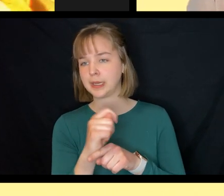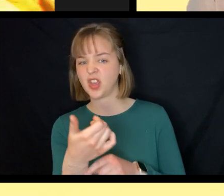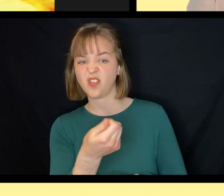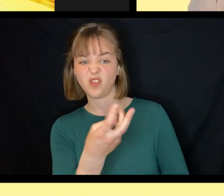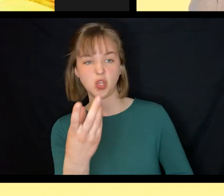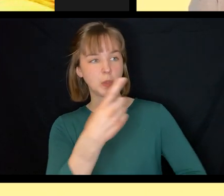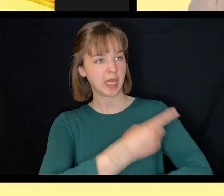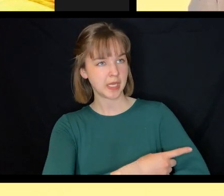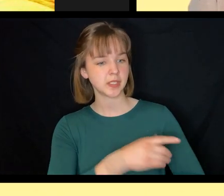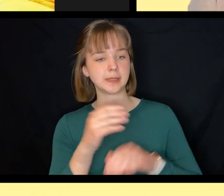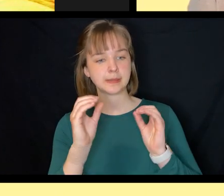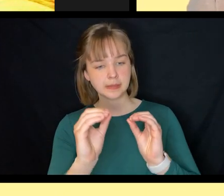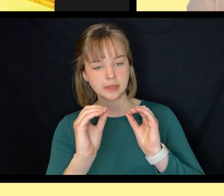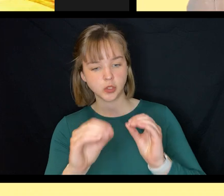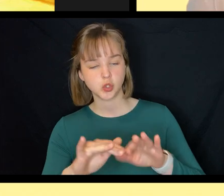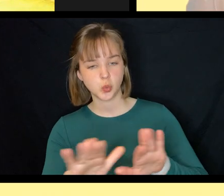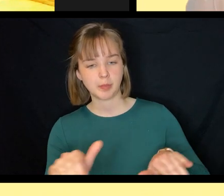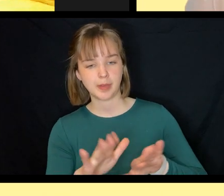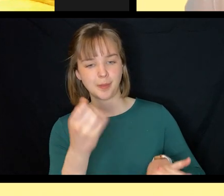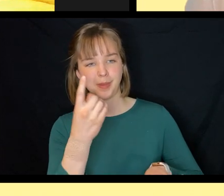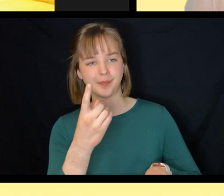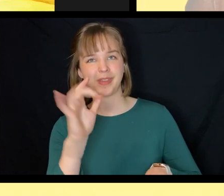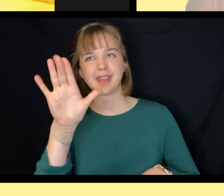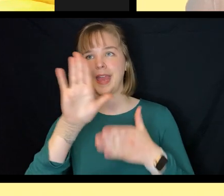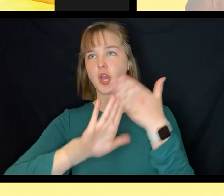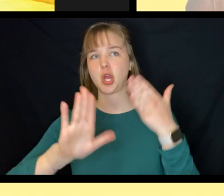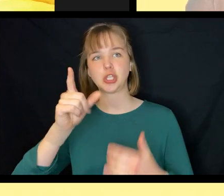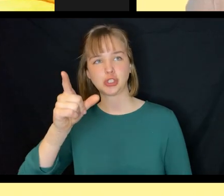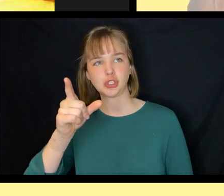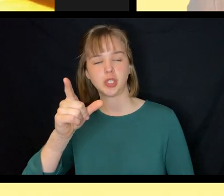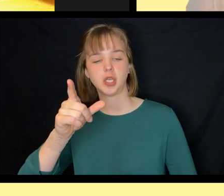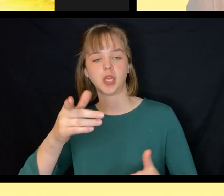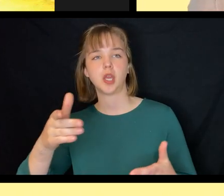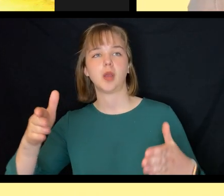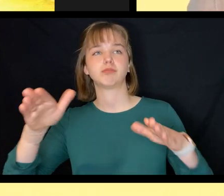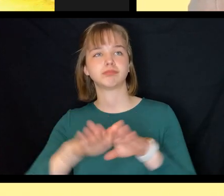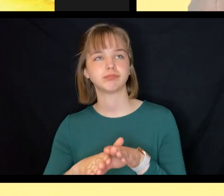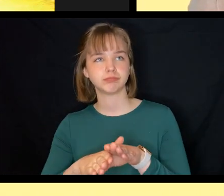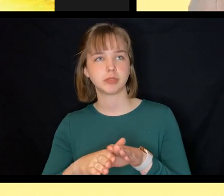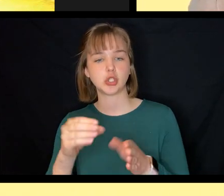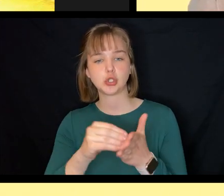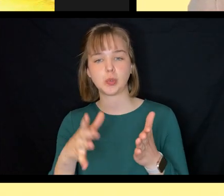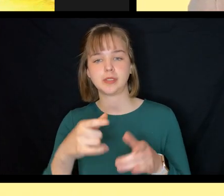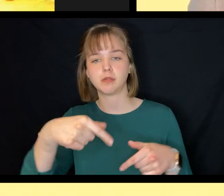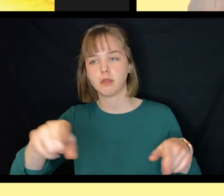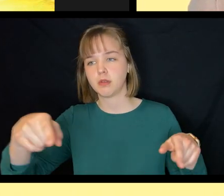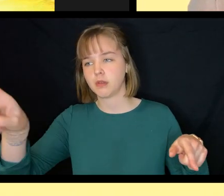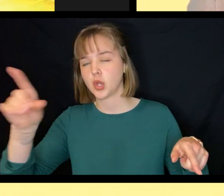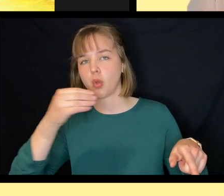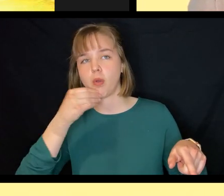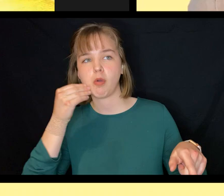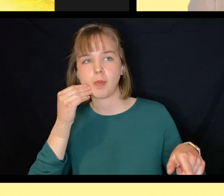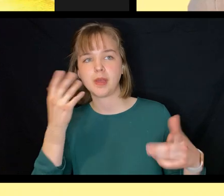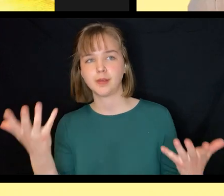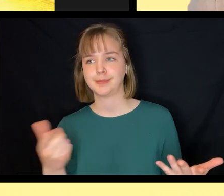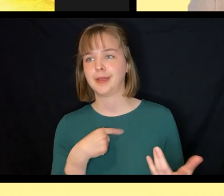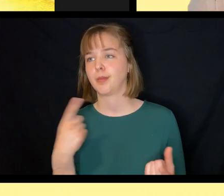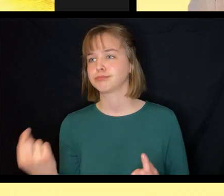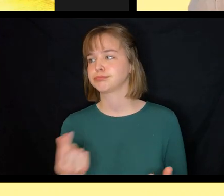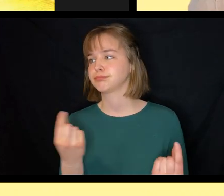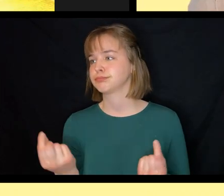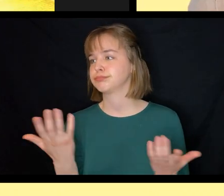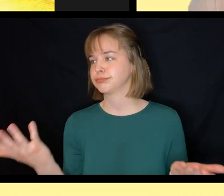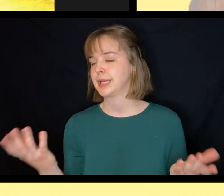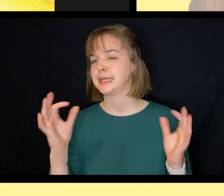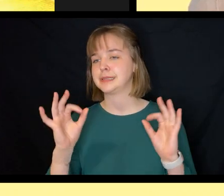So we were able to train for a couple more days, but then the school shut down. And so like I went home and was living in Maryland with